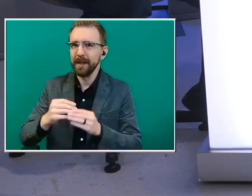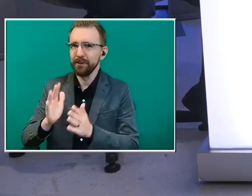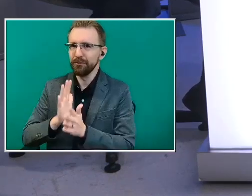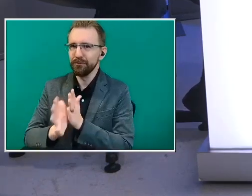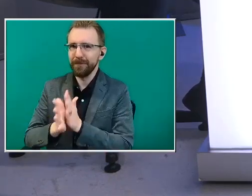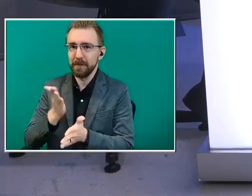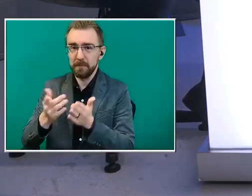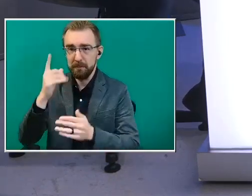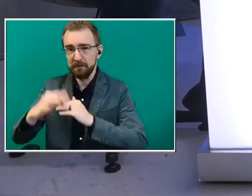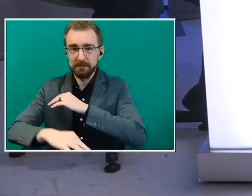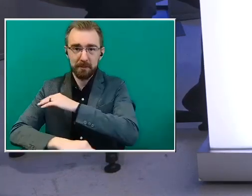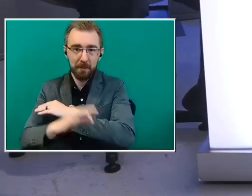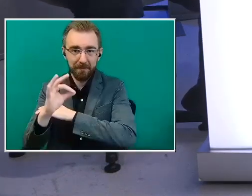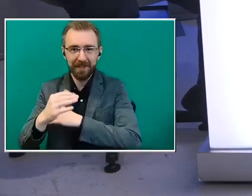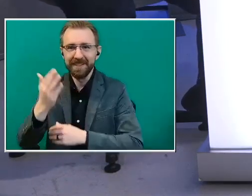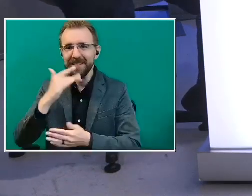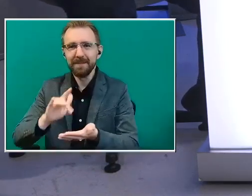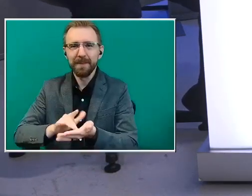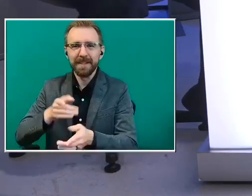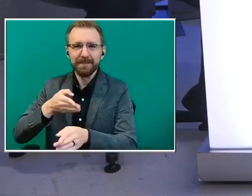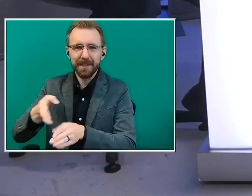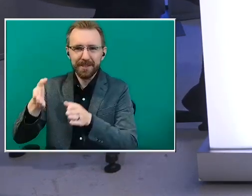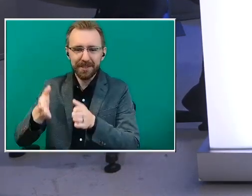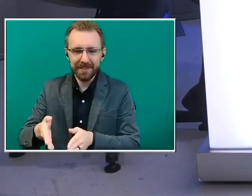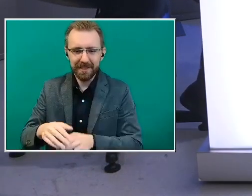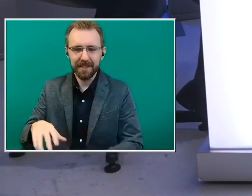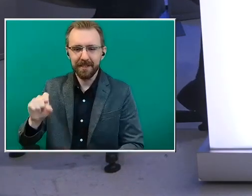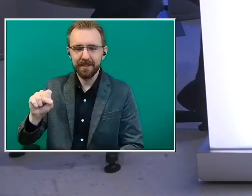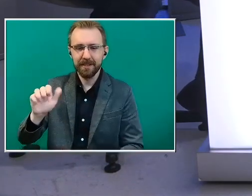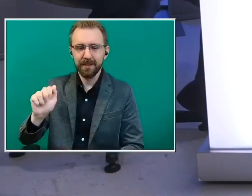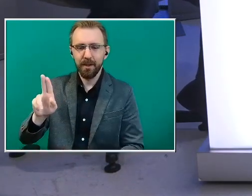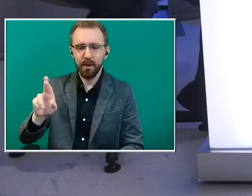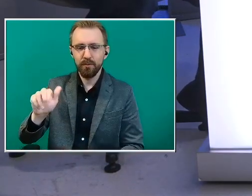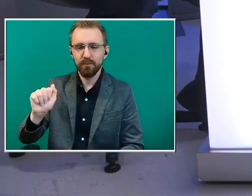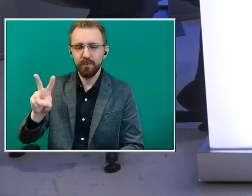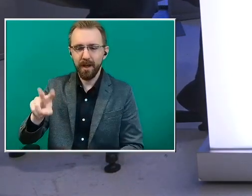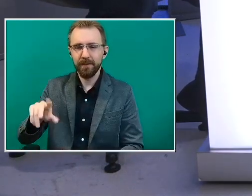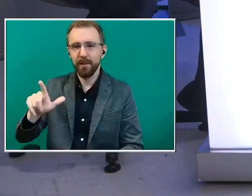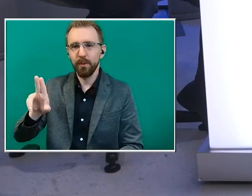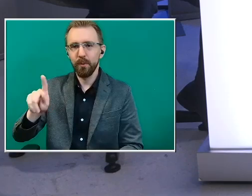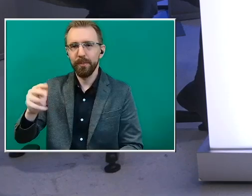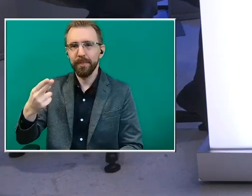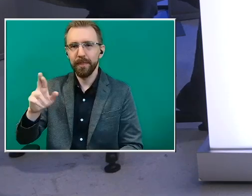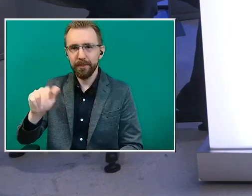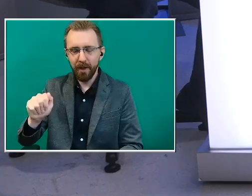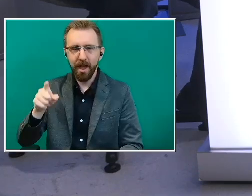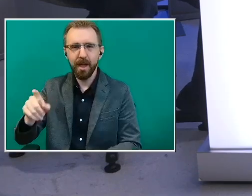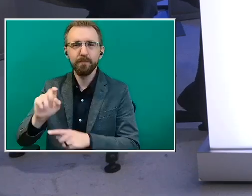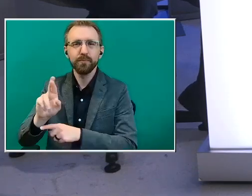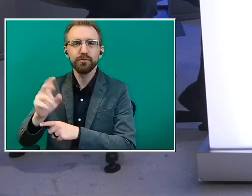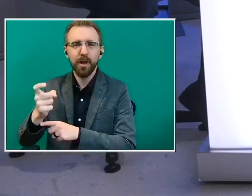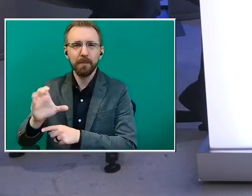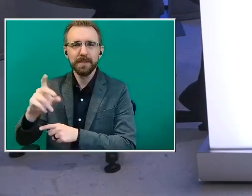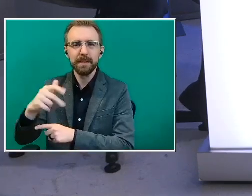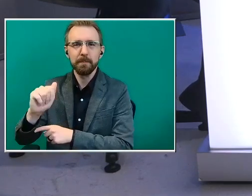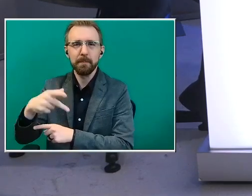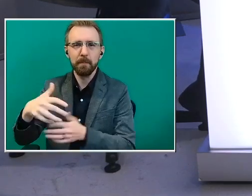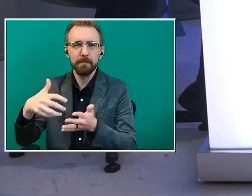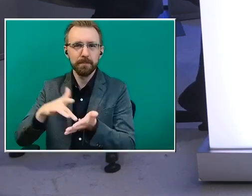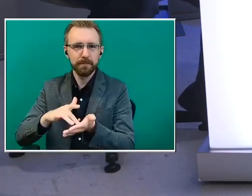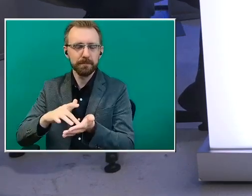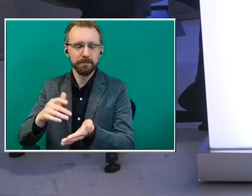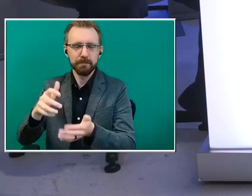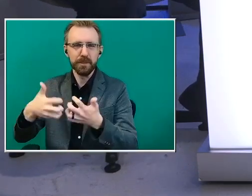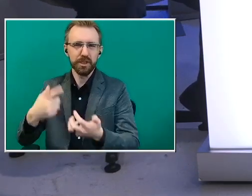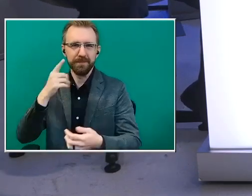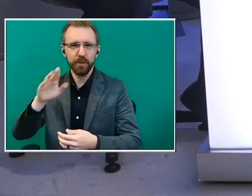sleep medicine specialist Saurav Luthra, who often prescribes CPAP machines for his patients. For all the reasons you're going to learn as